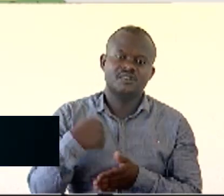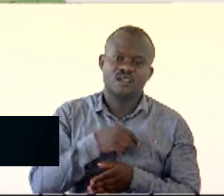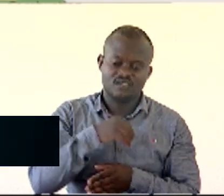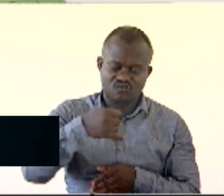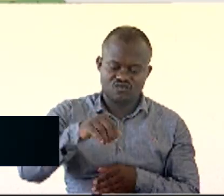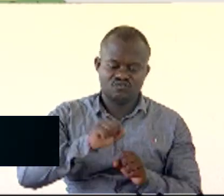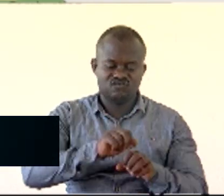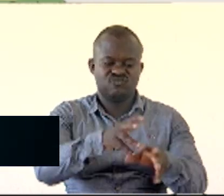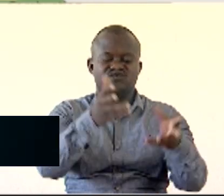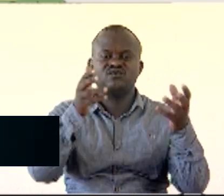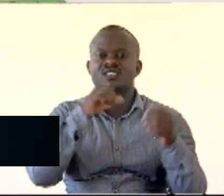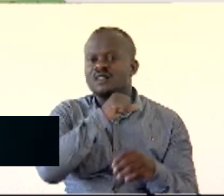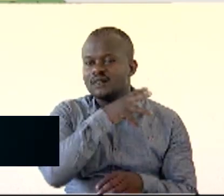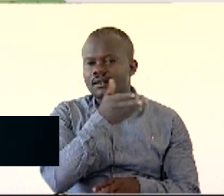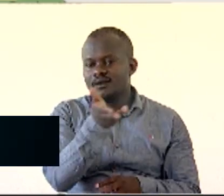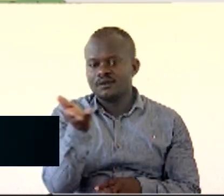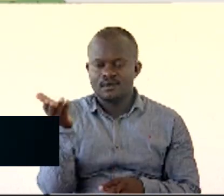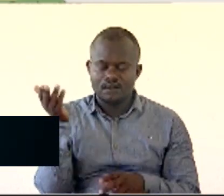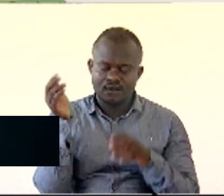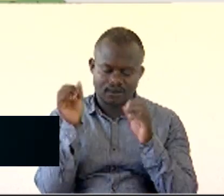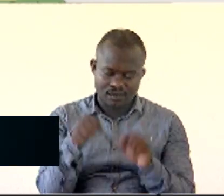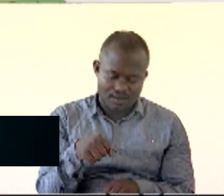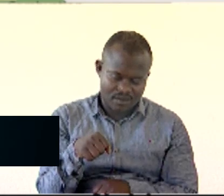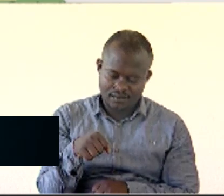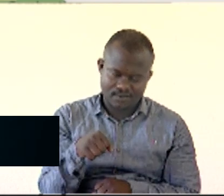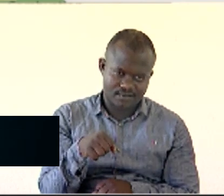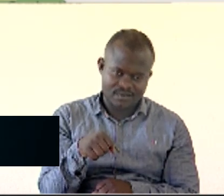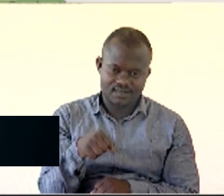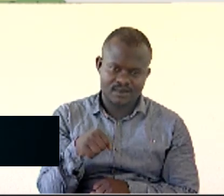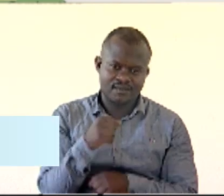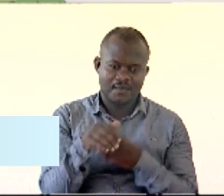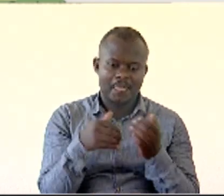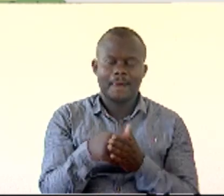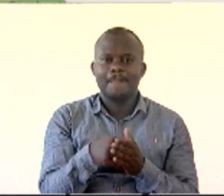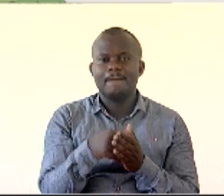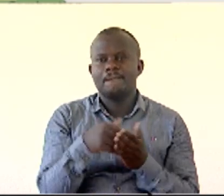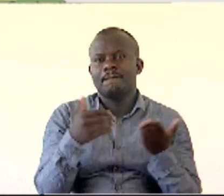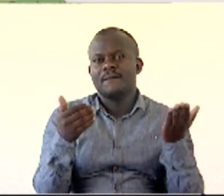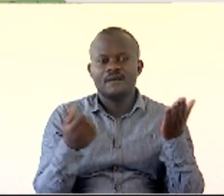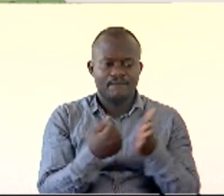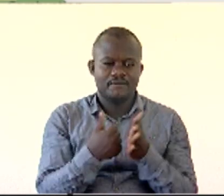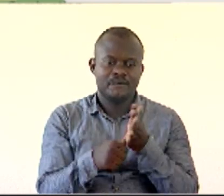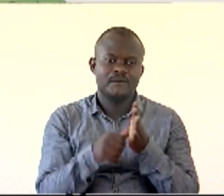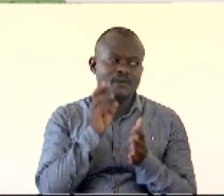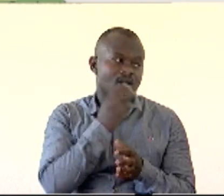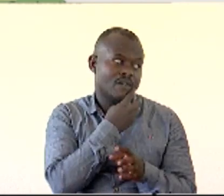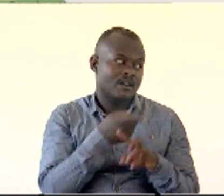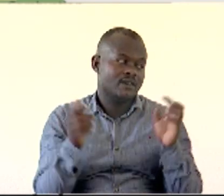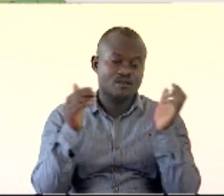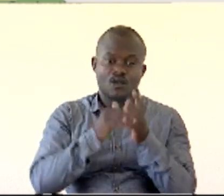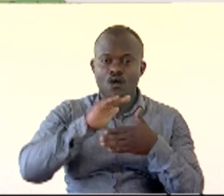urinate or produce cow dung that can be poorly disposed in water, and all